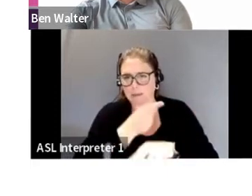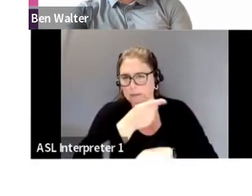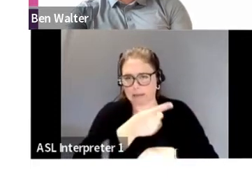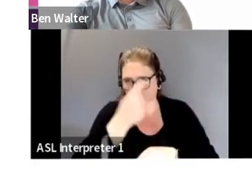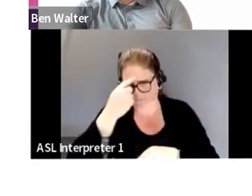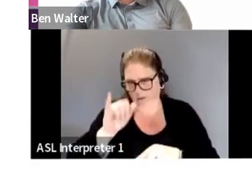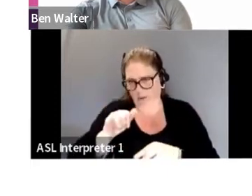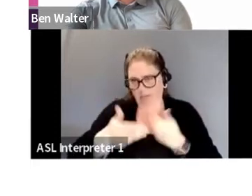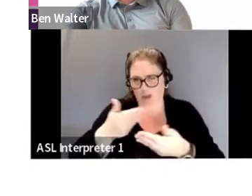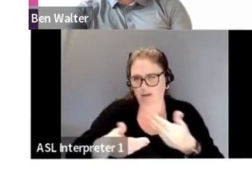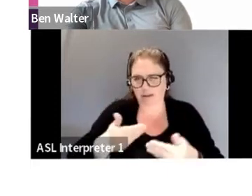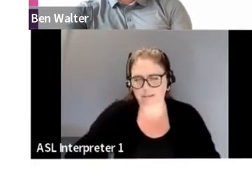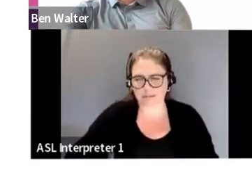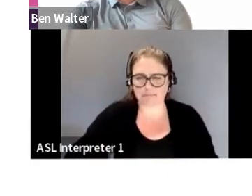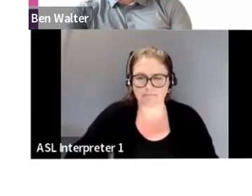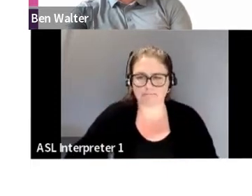that.